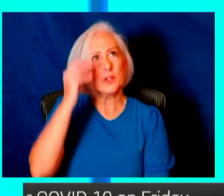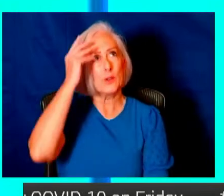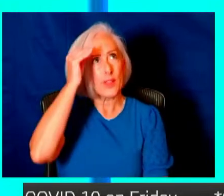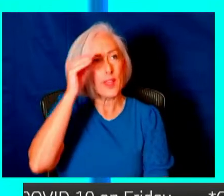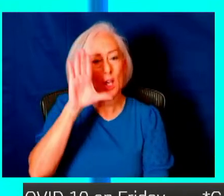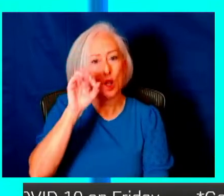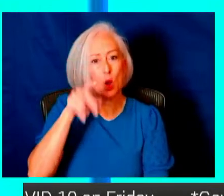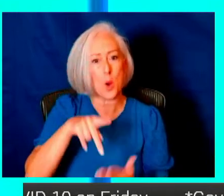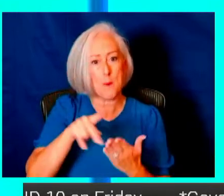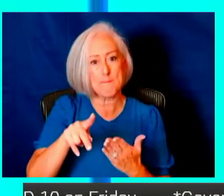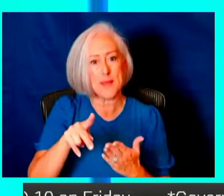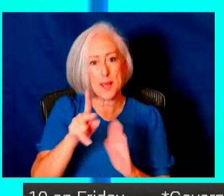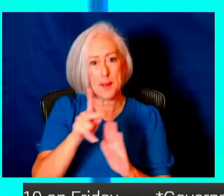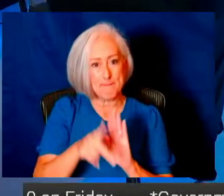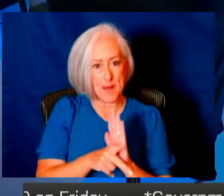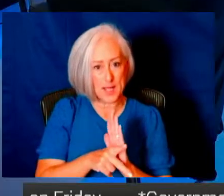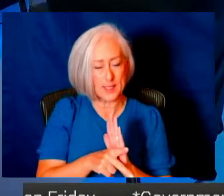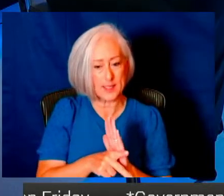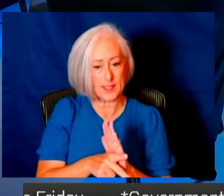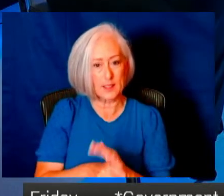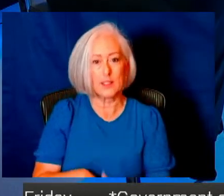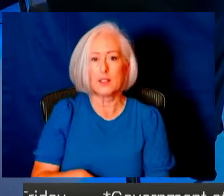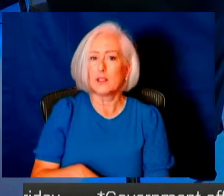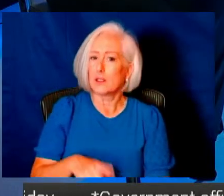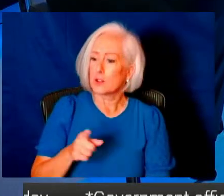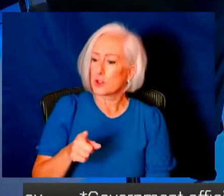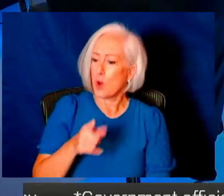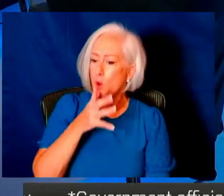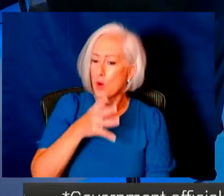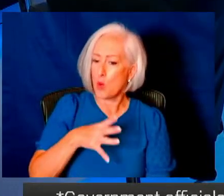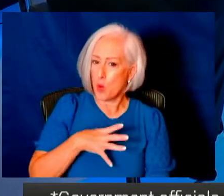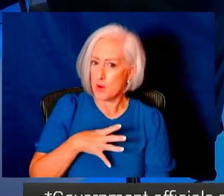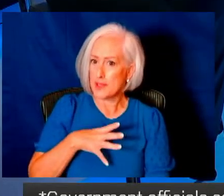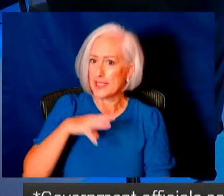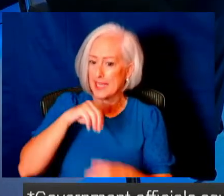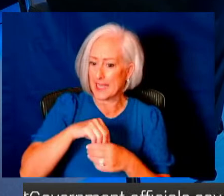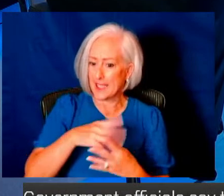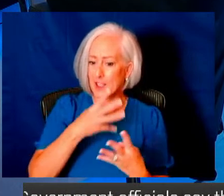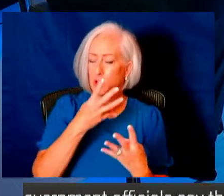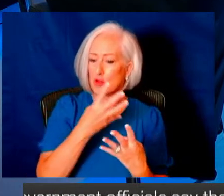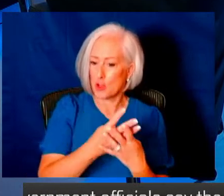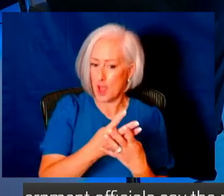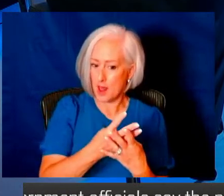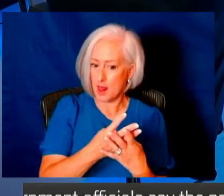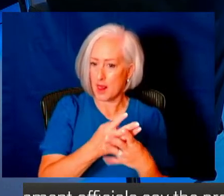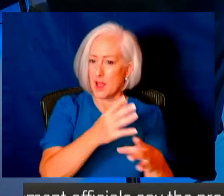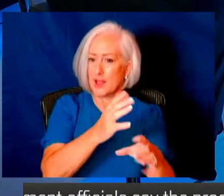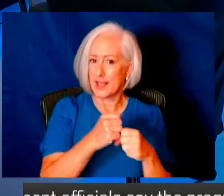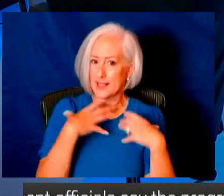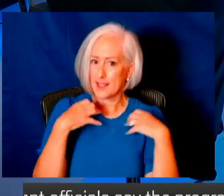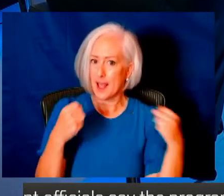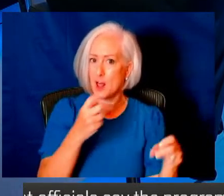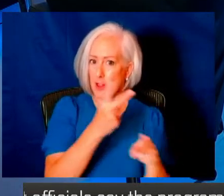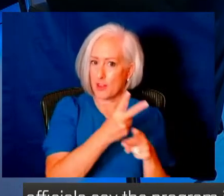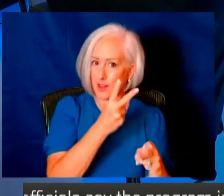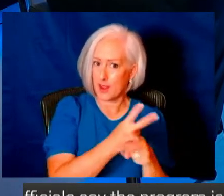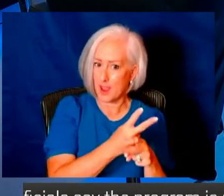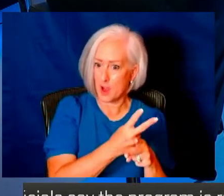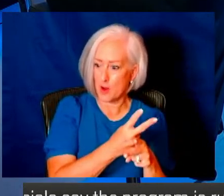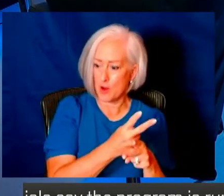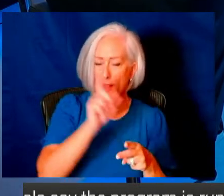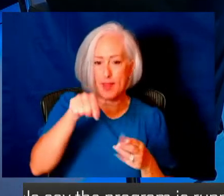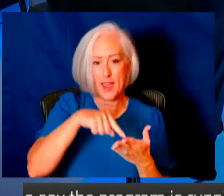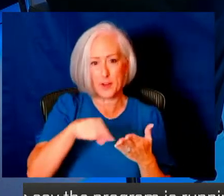a woman's incarcerated, if they get health care while incarcerated, they have a copay. Indeed. But they really have no means to make income. That's tough. And so